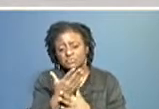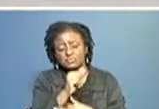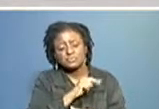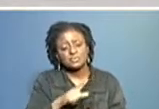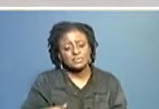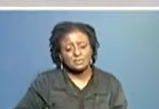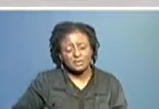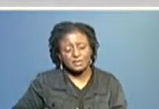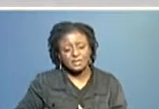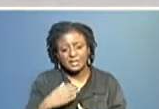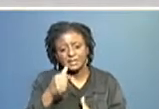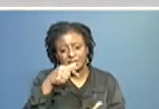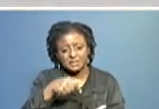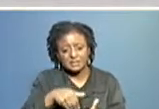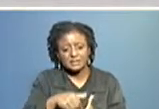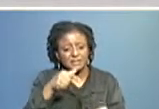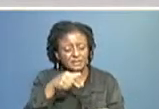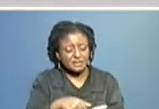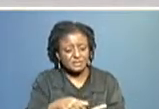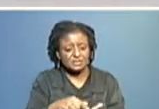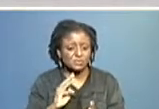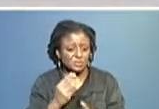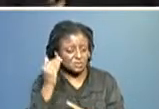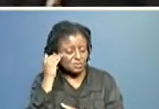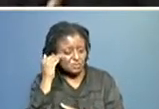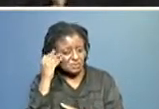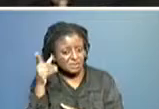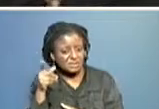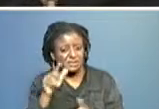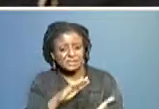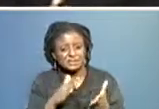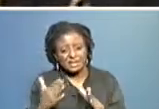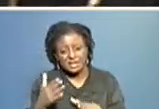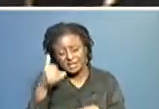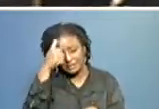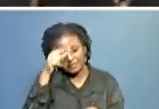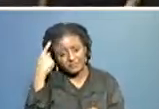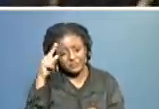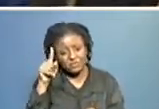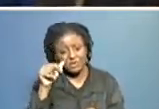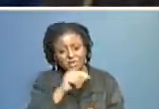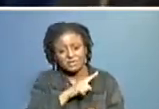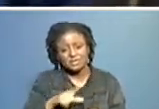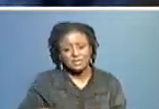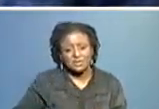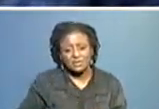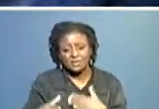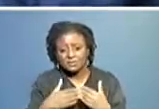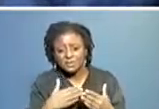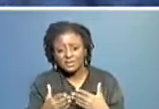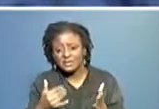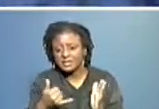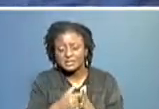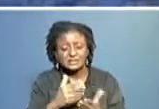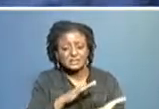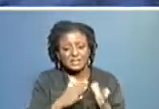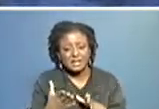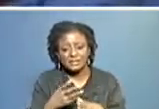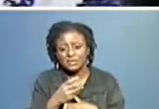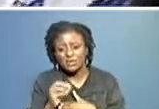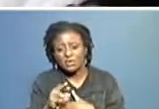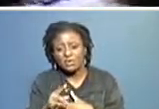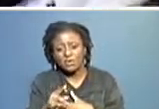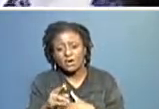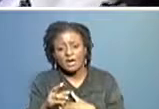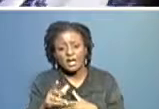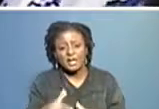And in death, he knew he died for the Lord. So whether it's death or life, he is the Lord,